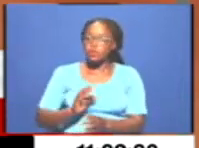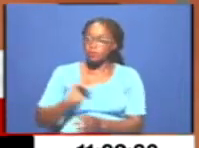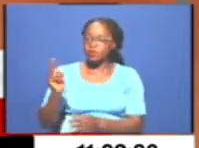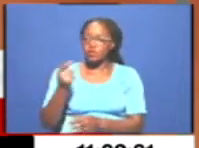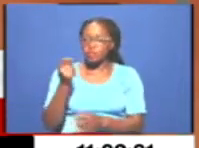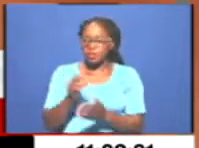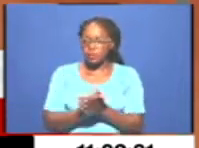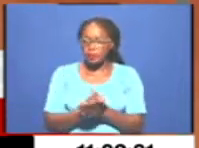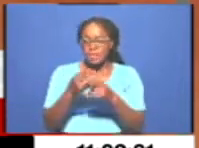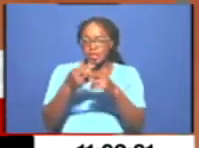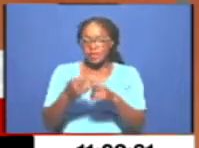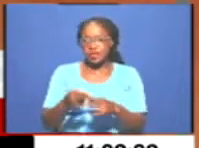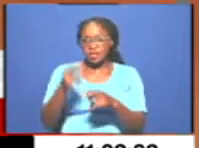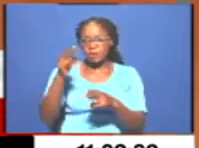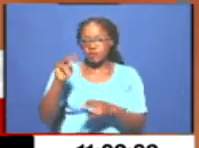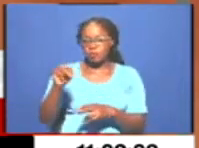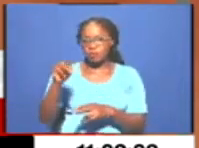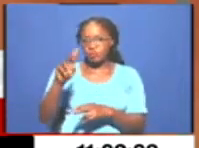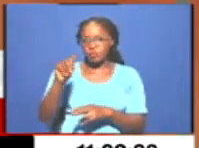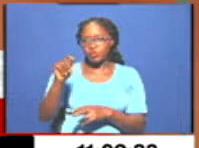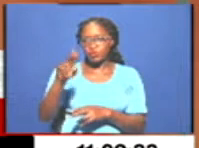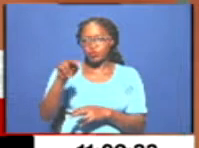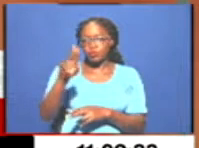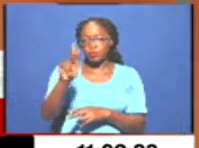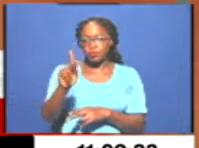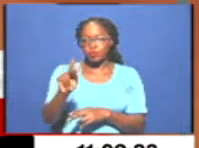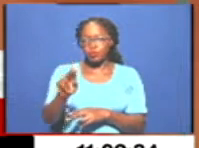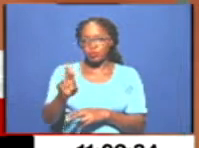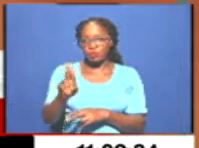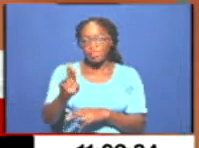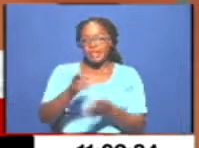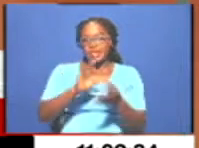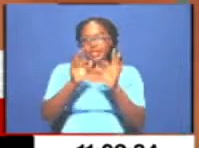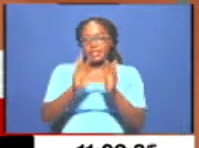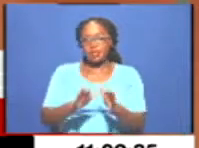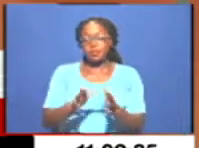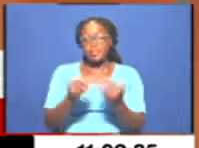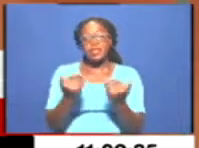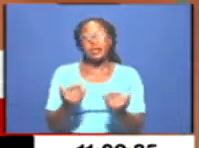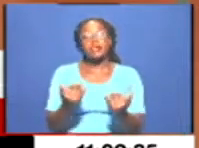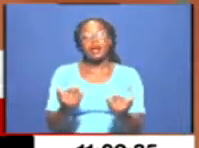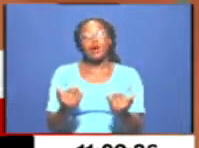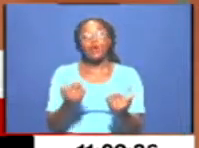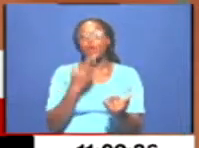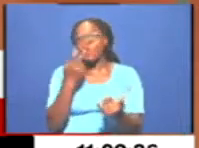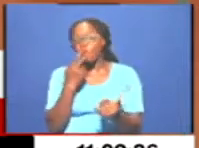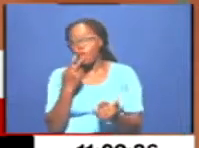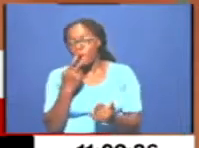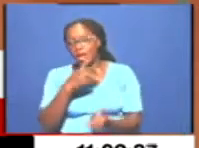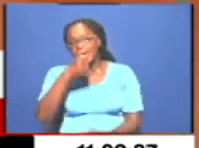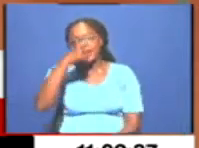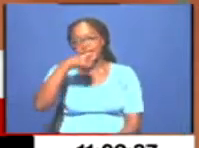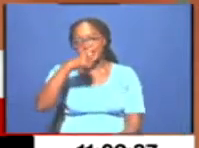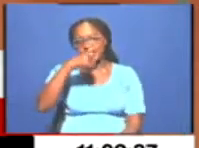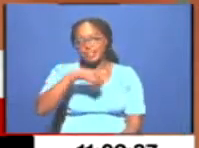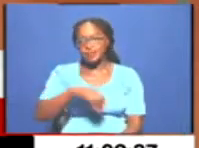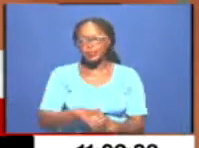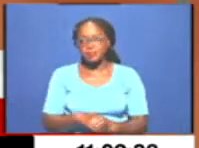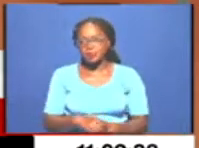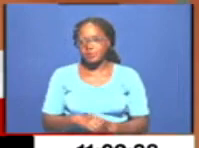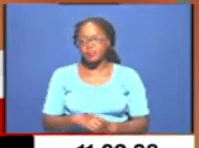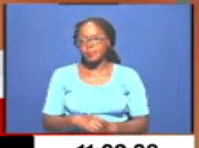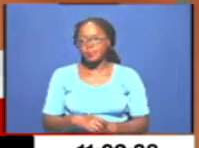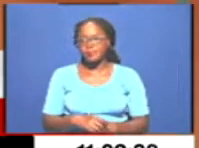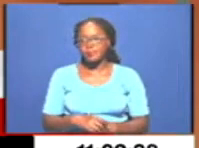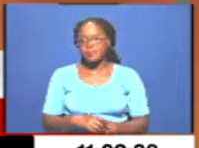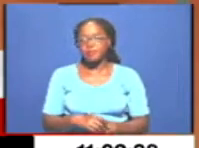there has been a change at the sign language interpretation box. And right now we've got Lensa Odingo. She's at the